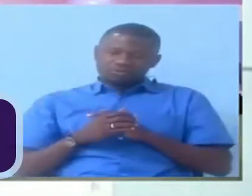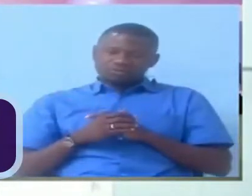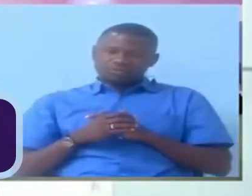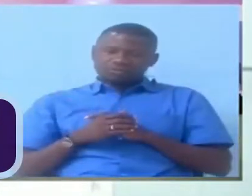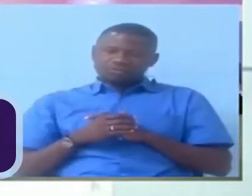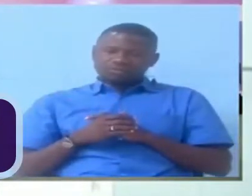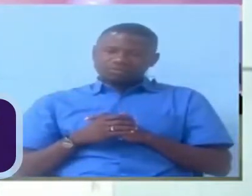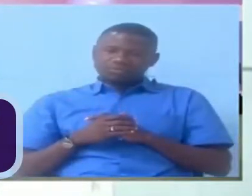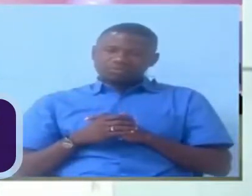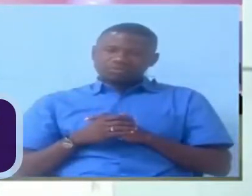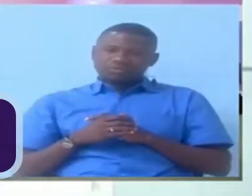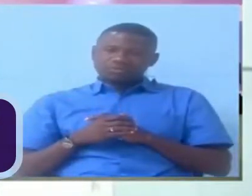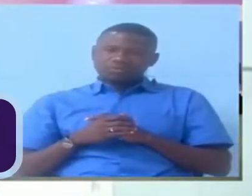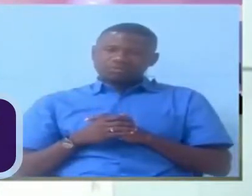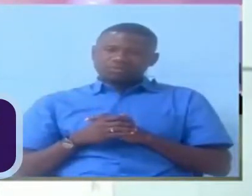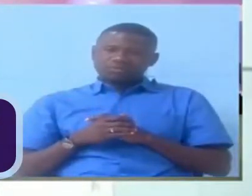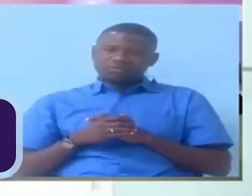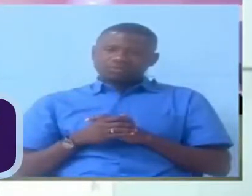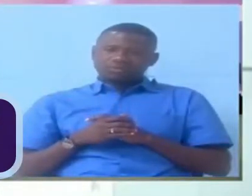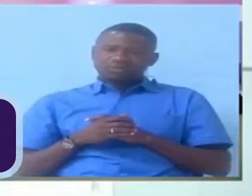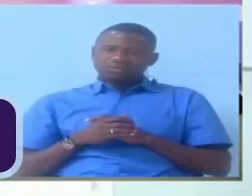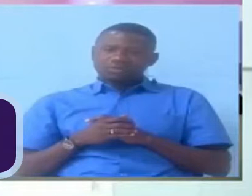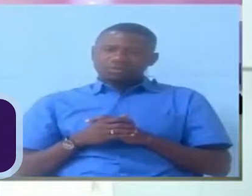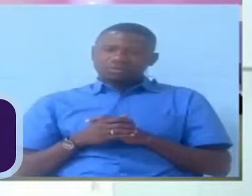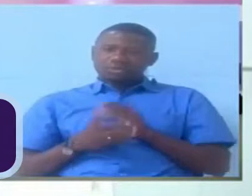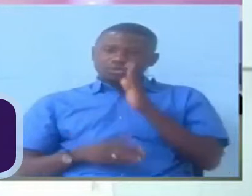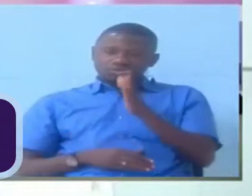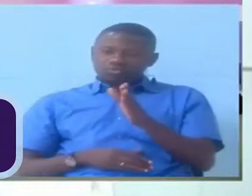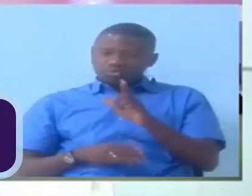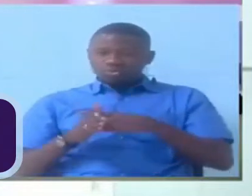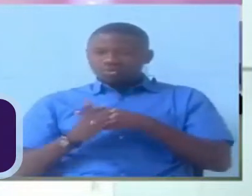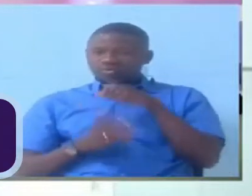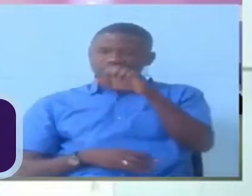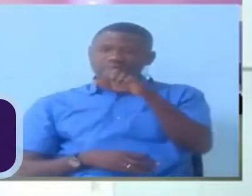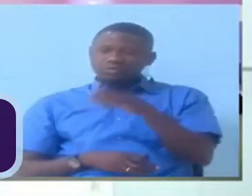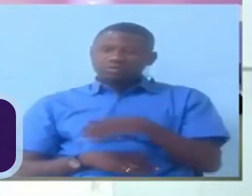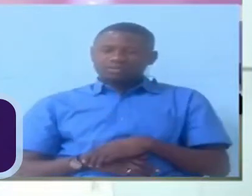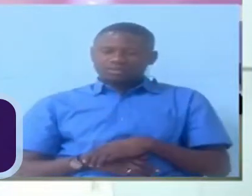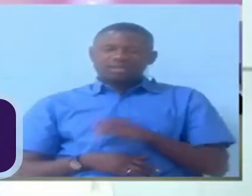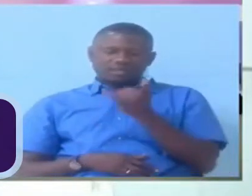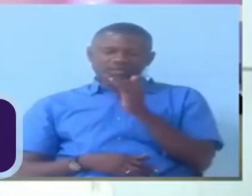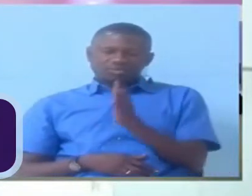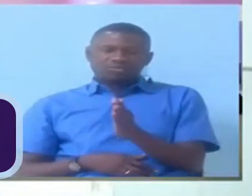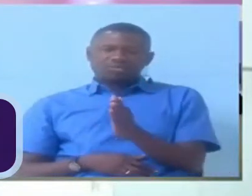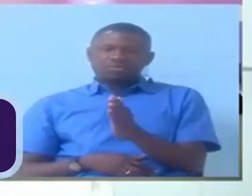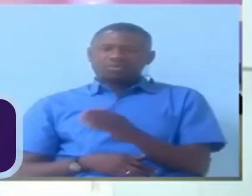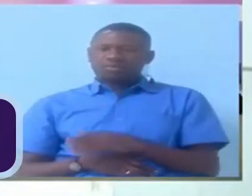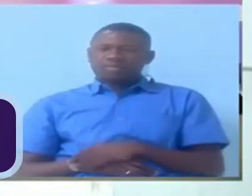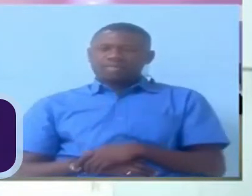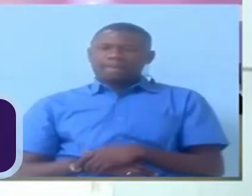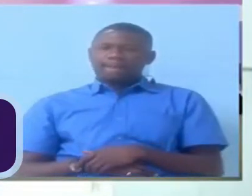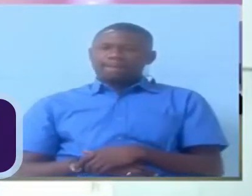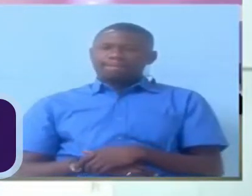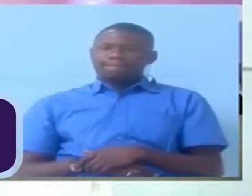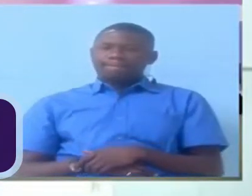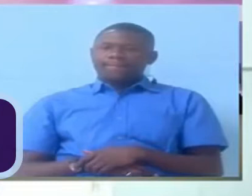kono jube ye tombong ye nyim place la fa kayye. I don't understand that statement.